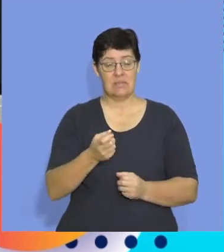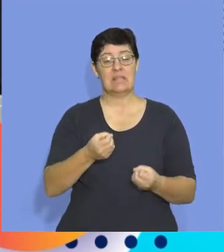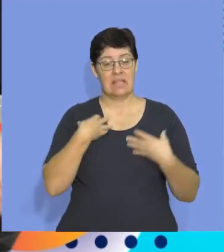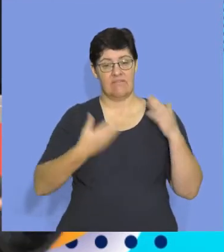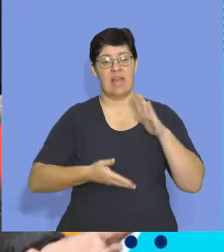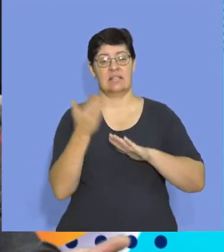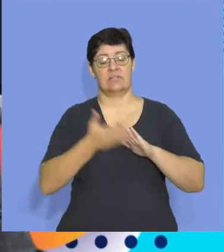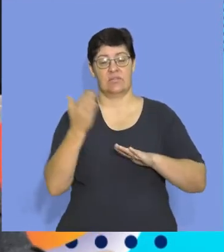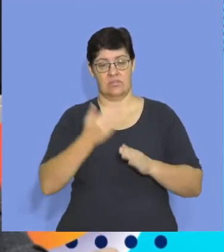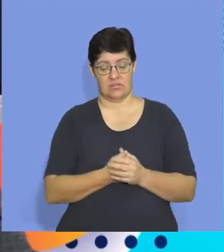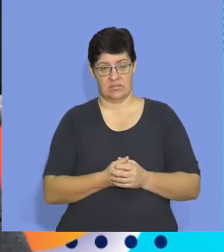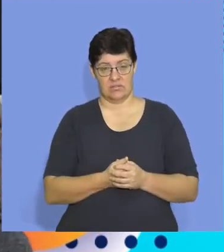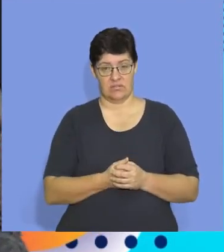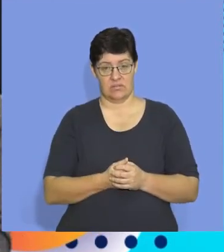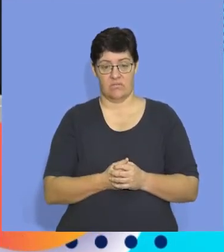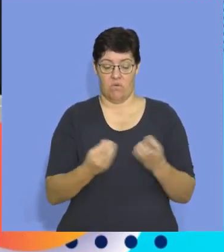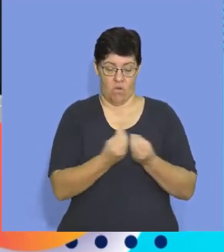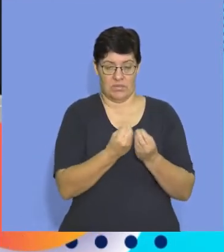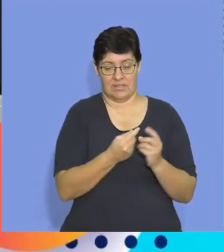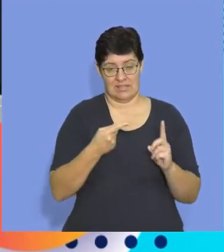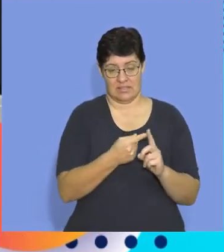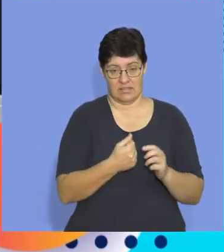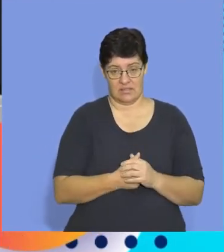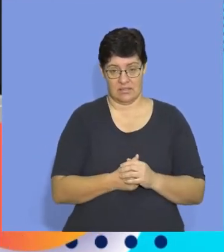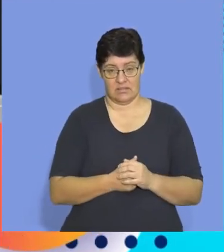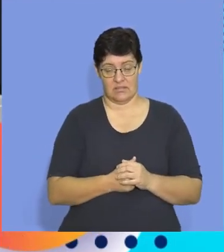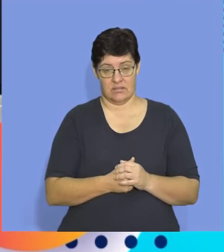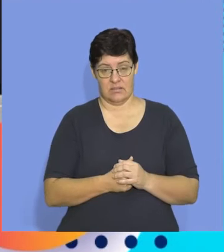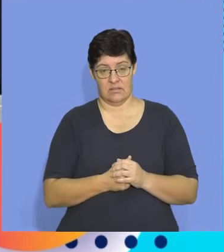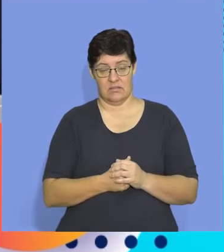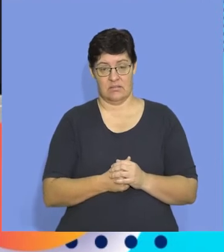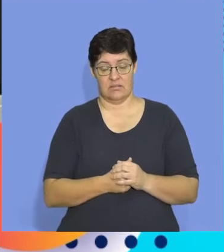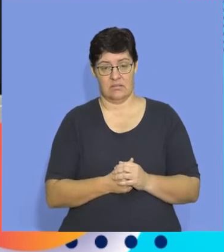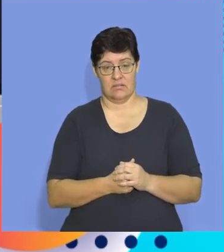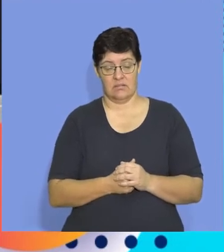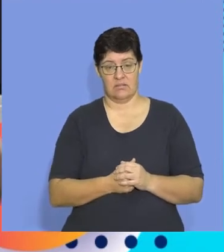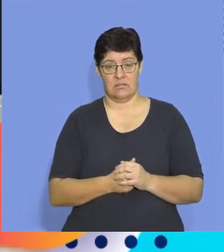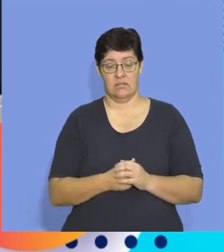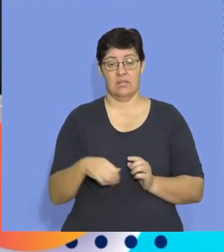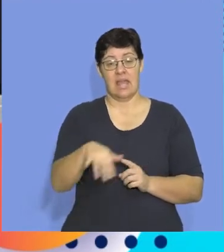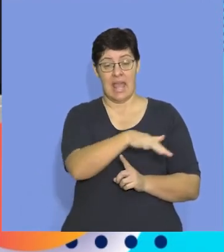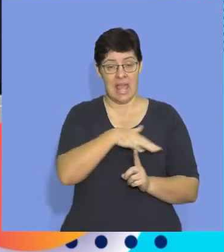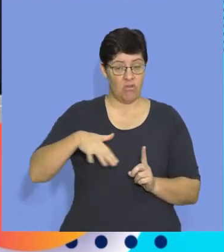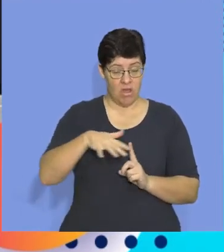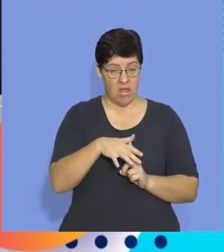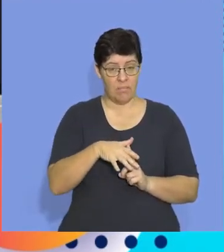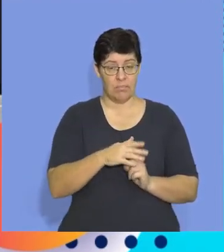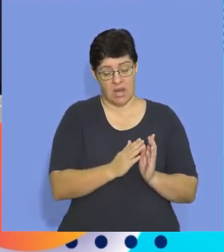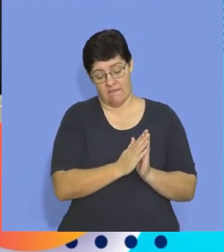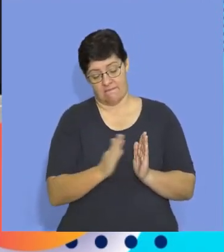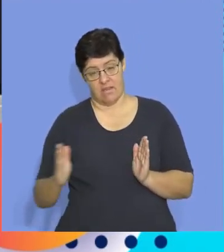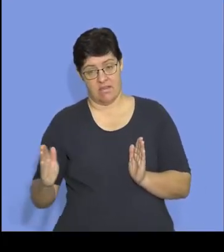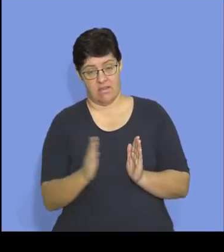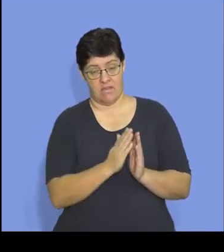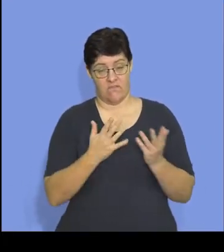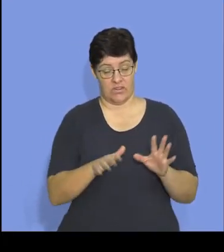acceleration of my object. And the area under the graph tells me how far it's gone. So when we